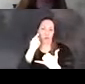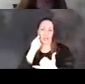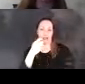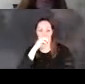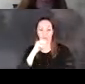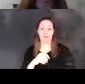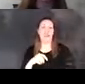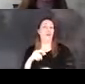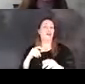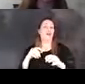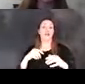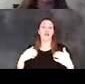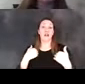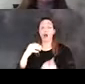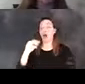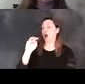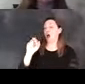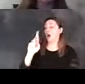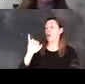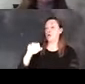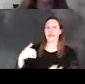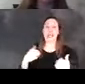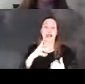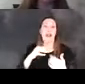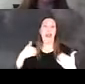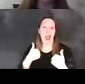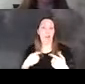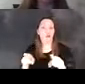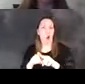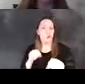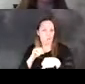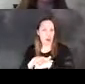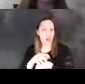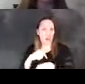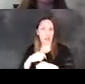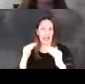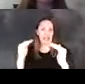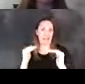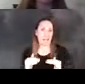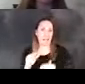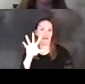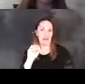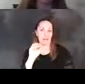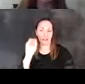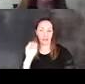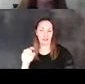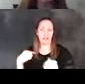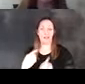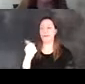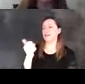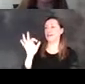Populations of marine vertebrates are also impacted by climate change and they've actually decreased about 50% since 1970.